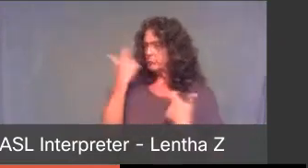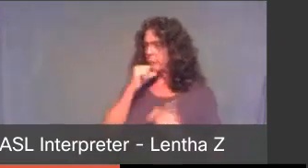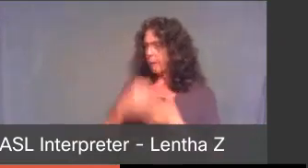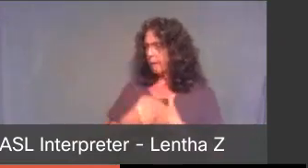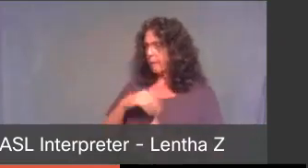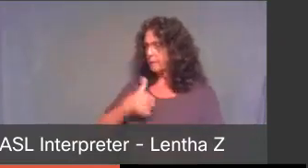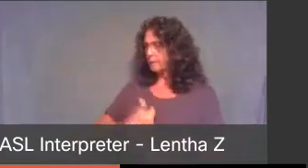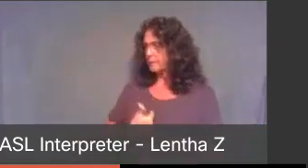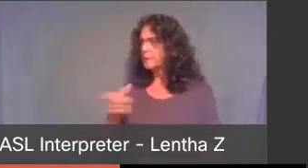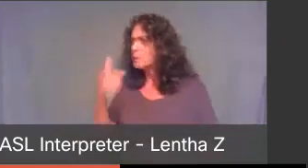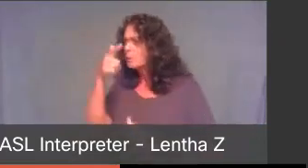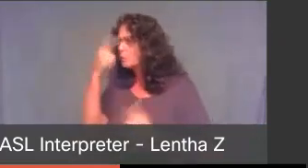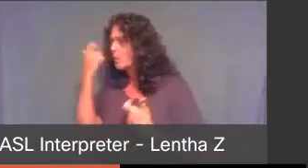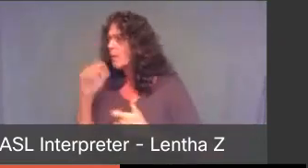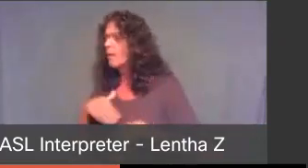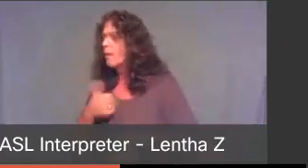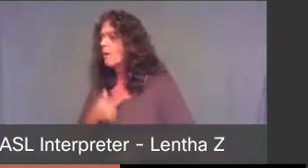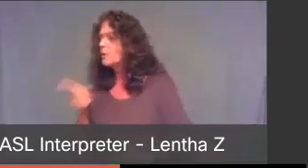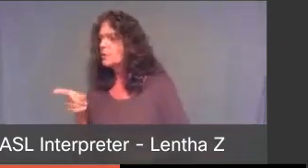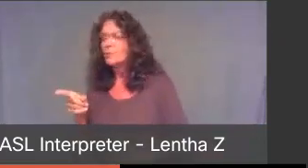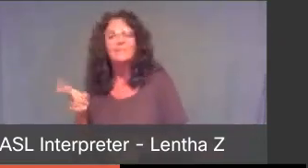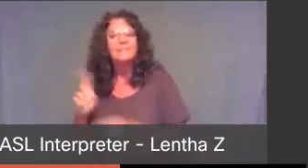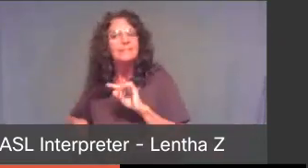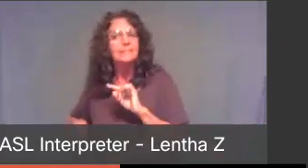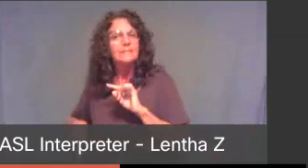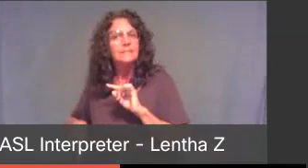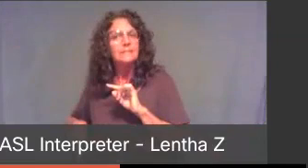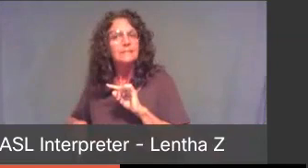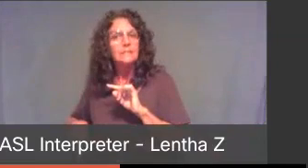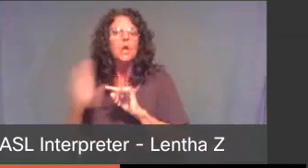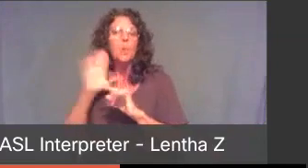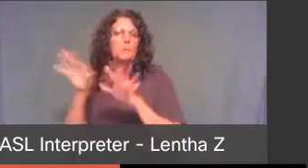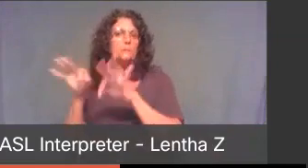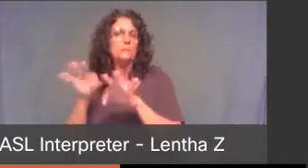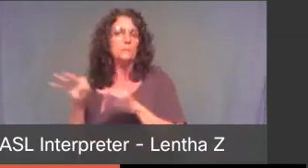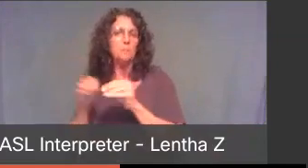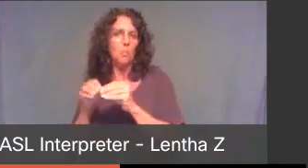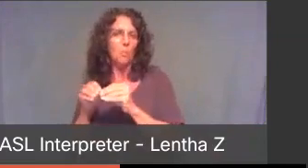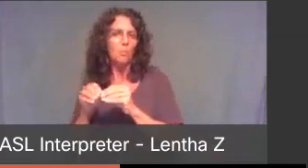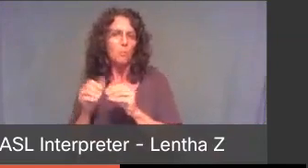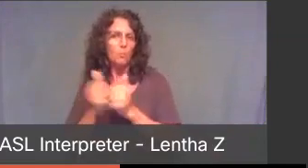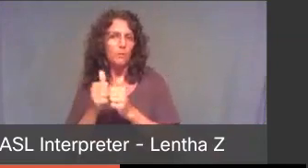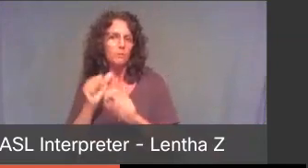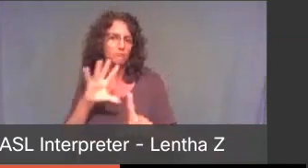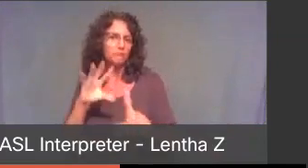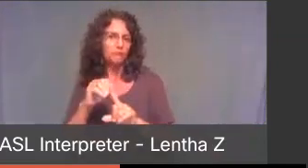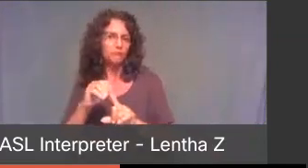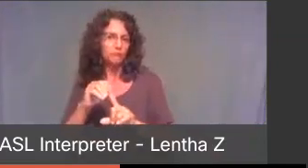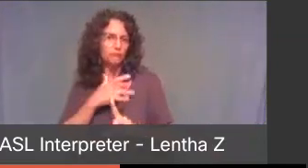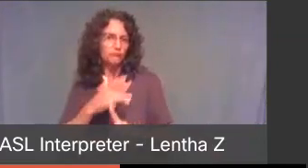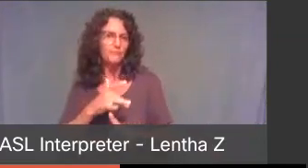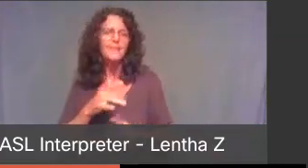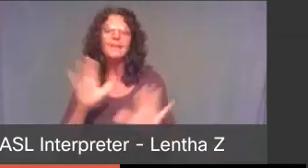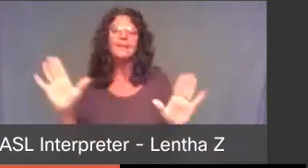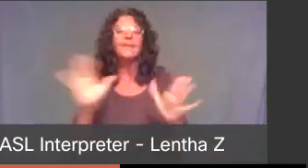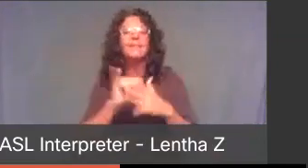come to common ground. So I think a piece of this, and we'll come back to this when we talk about cultural sensitivity later, is humility, and this